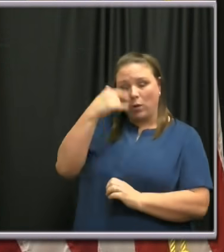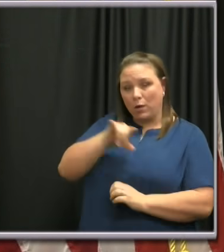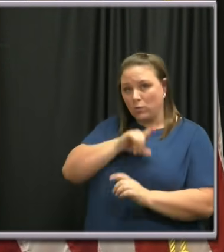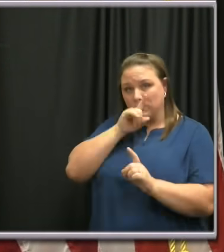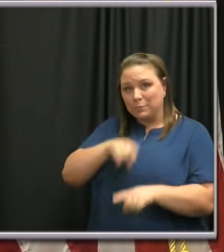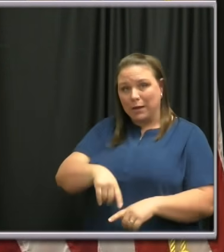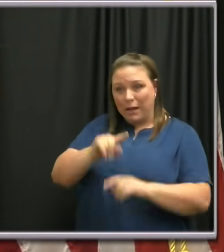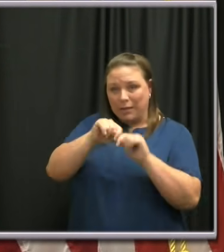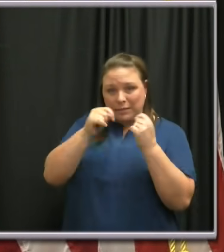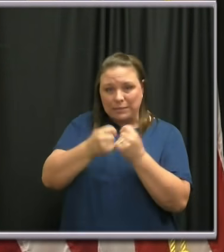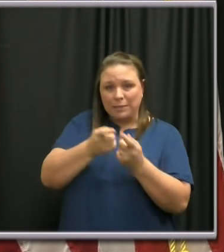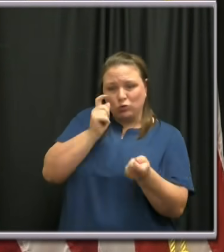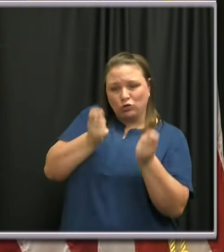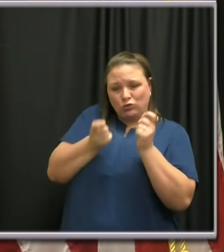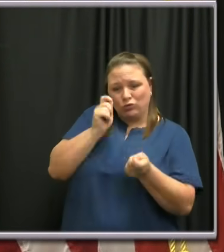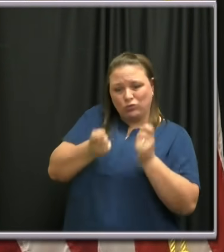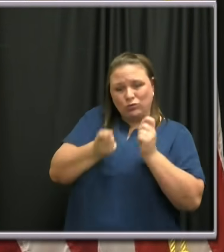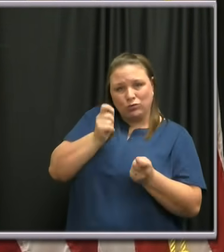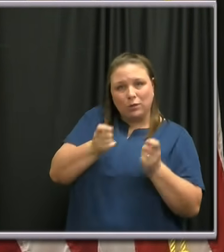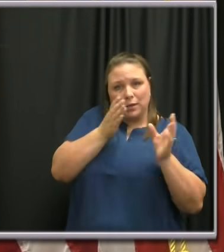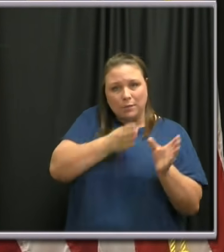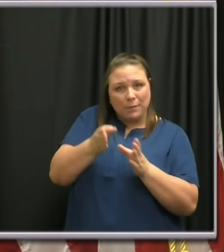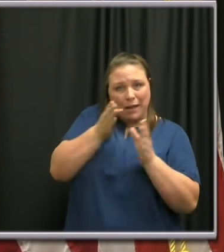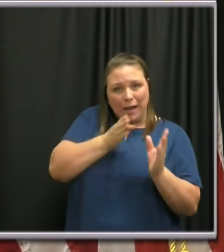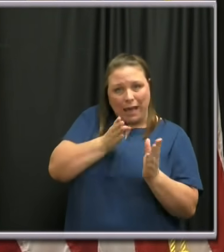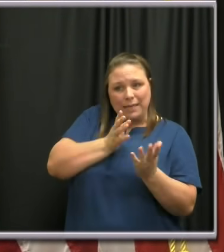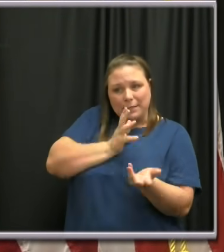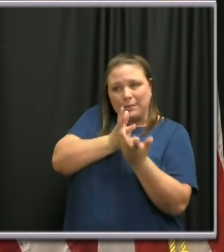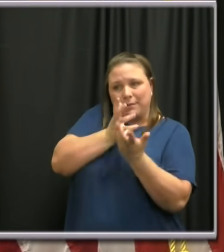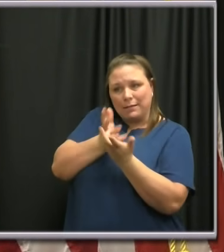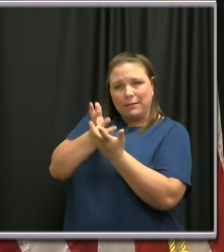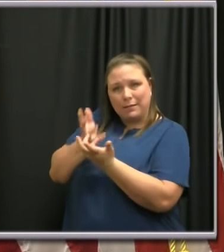team is constantly adapting our strategies based on what the data say.